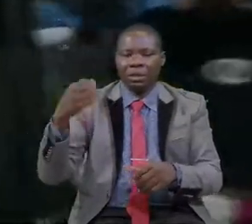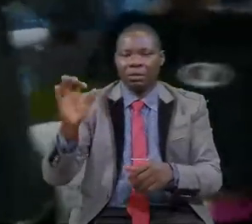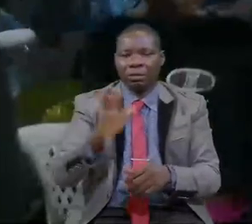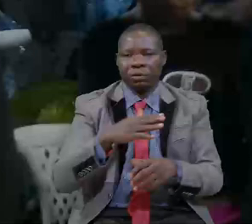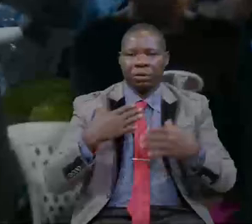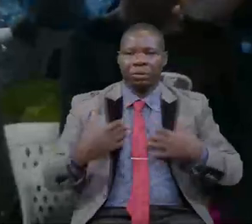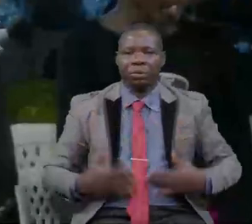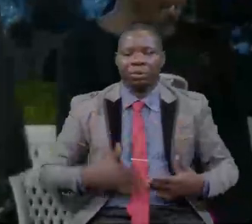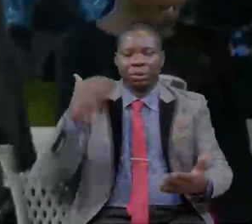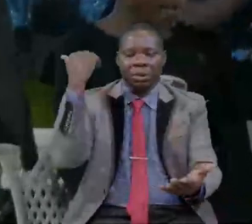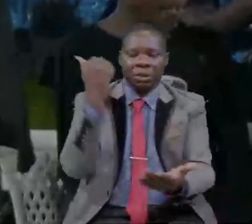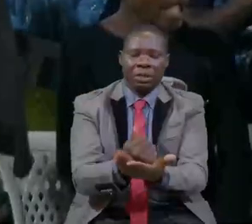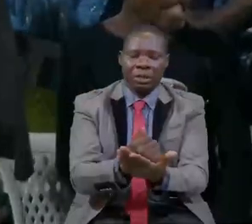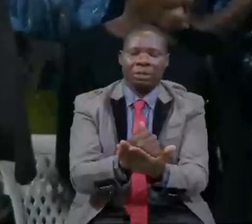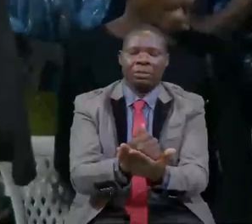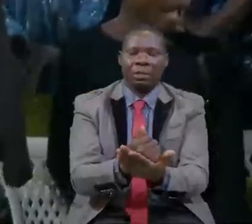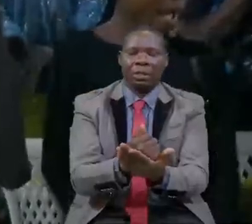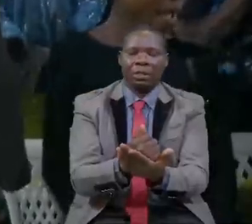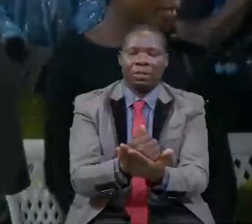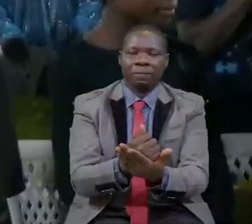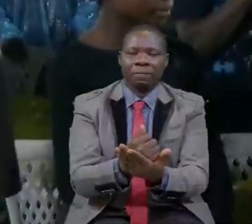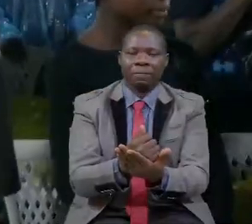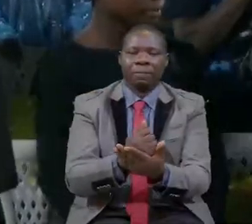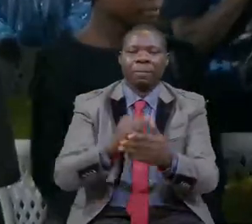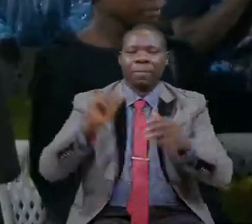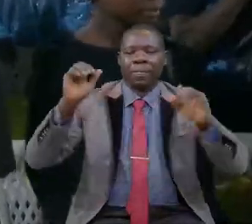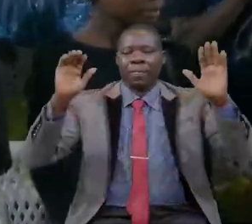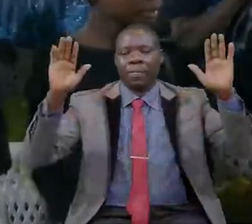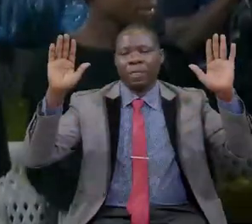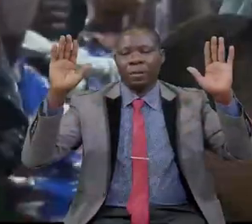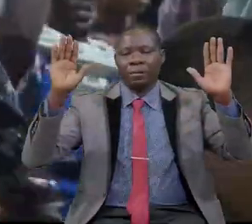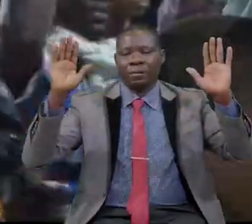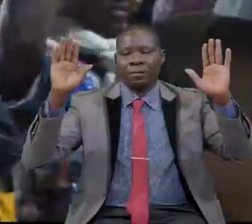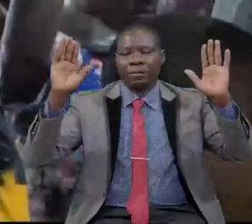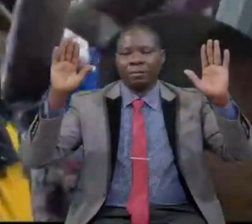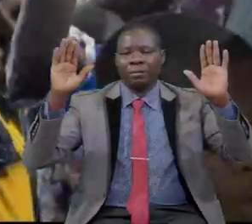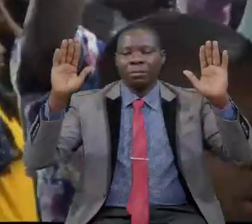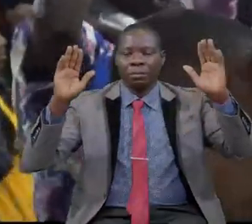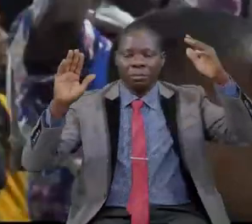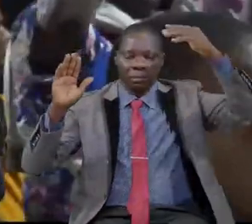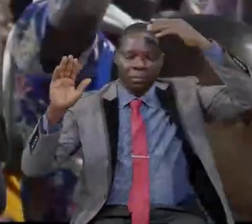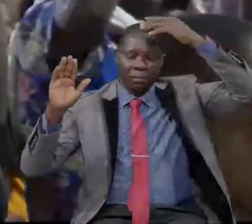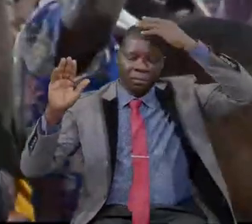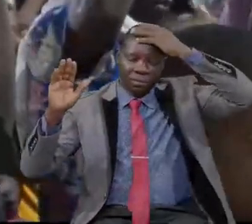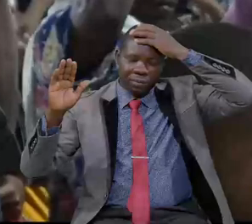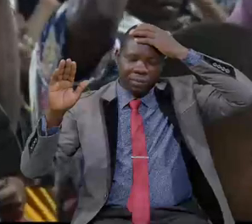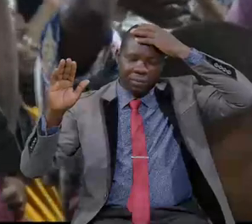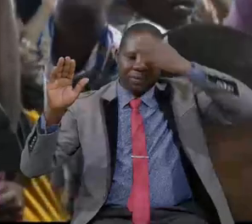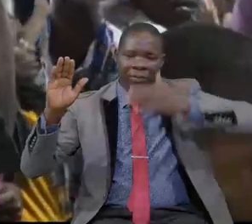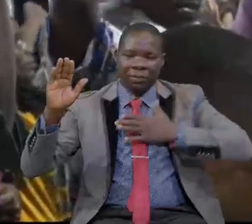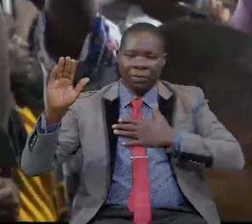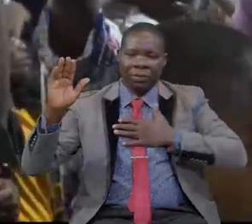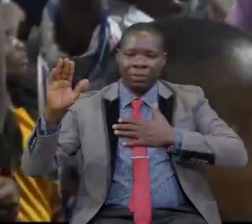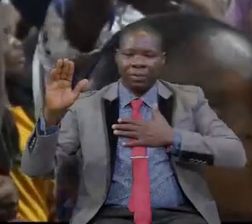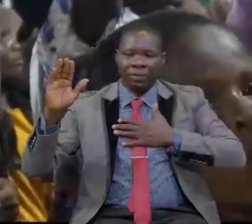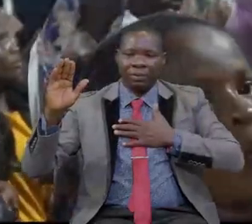Amen. Raise up that hand. Lay the other hand on your